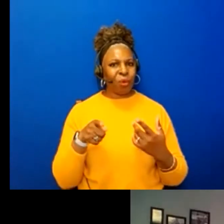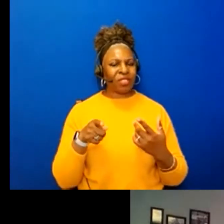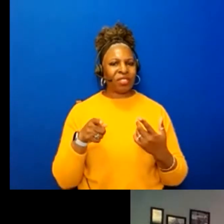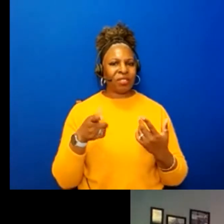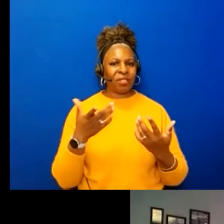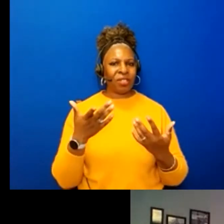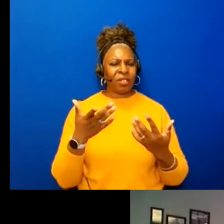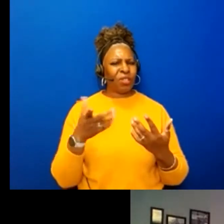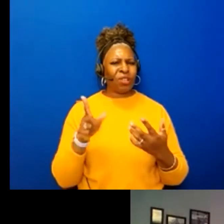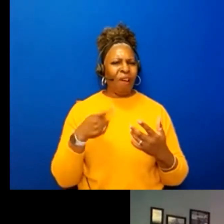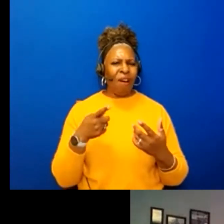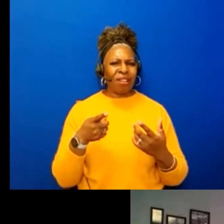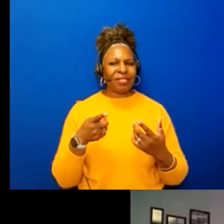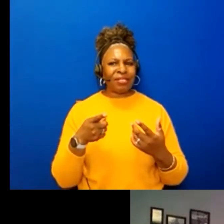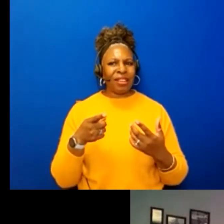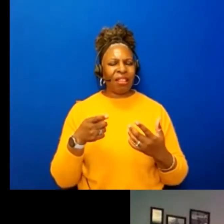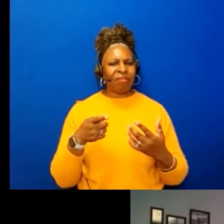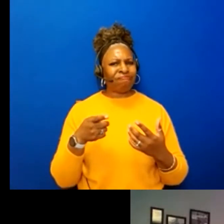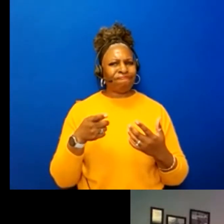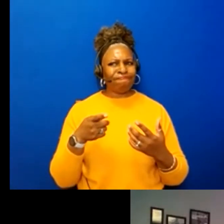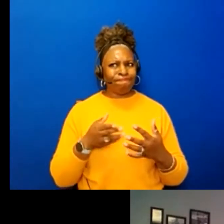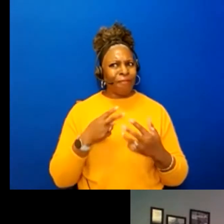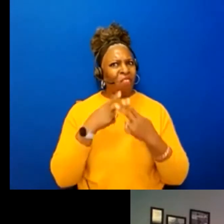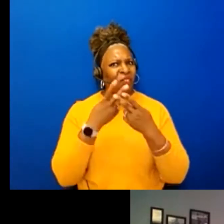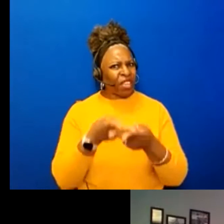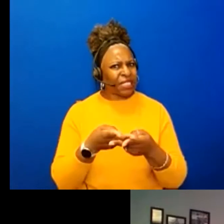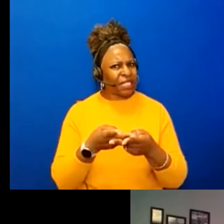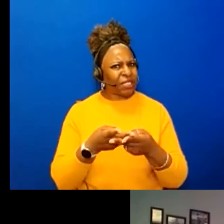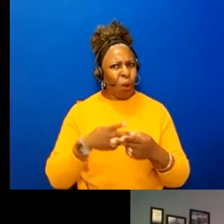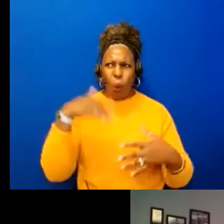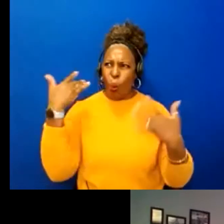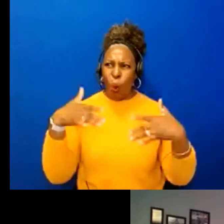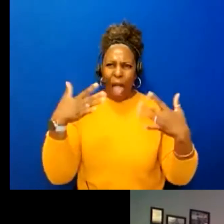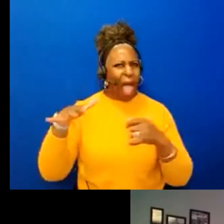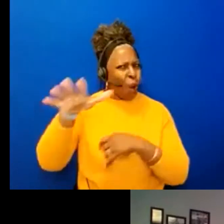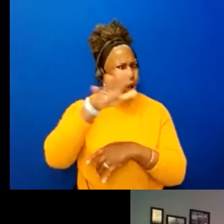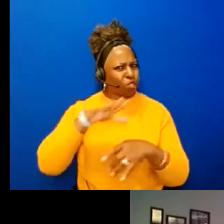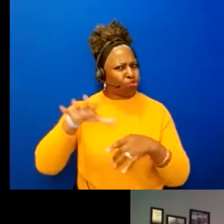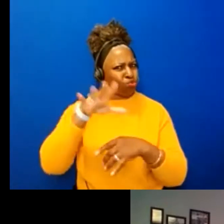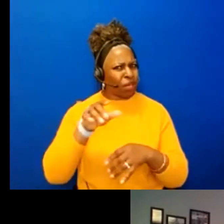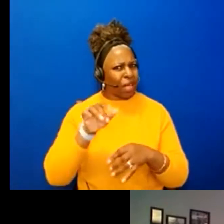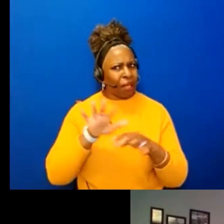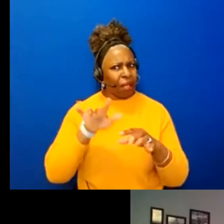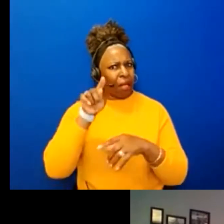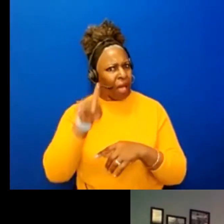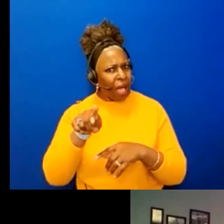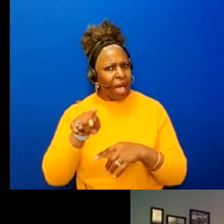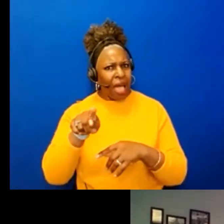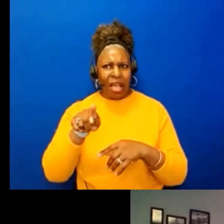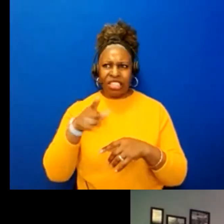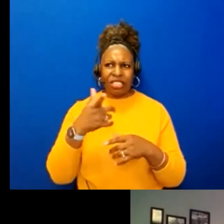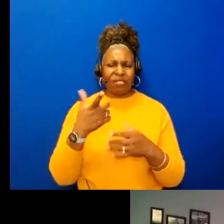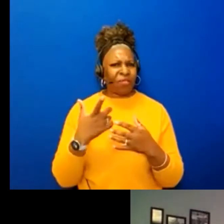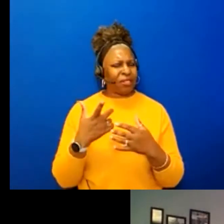of tiredness when you go to such an incredible country, and I just feel incredibly grateful to have had the opportunity to compete.